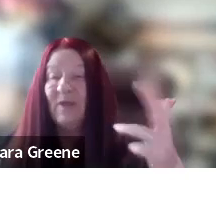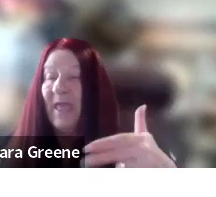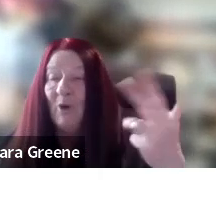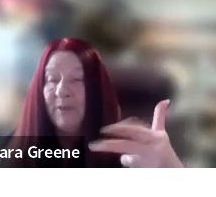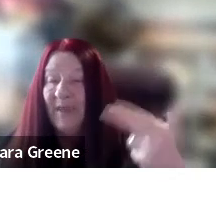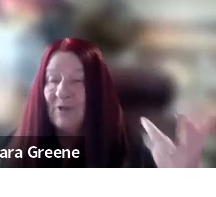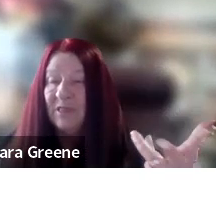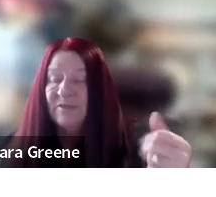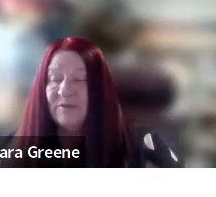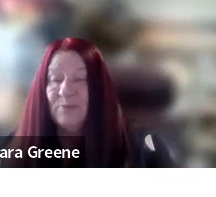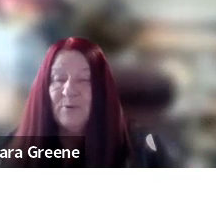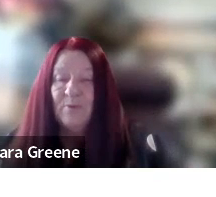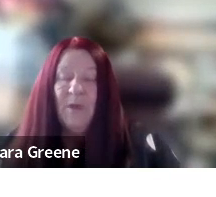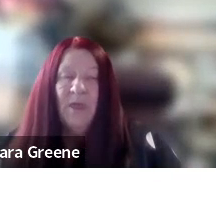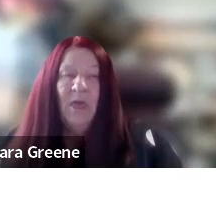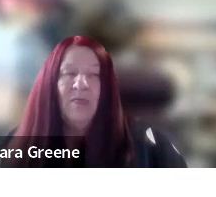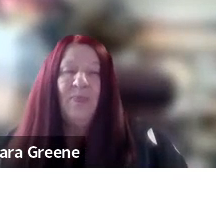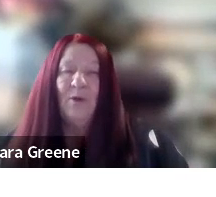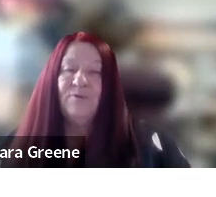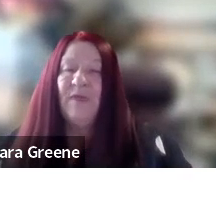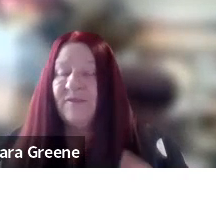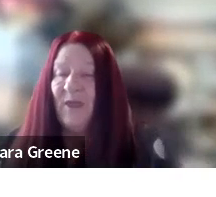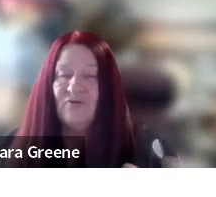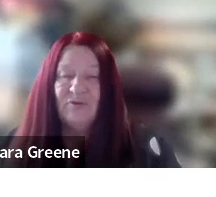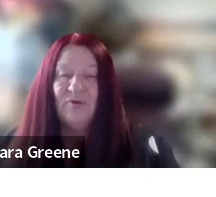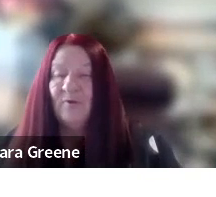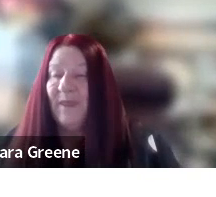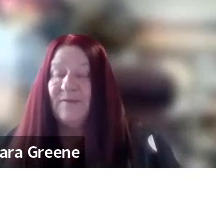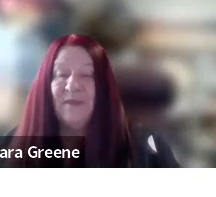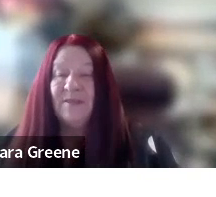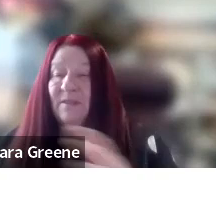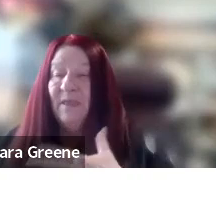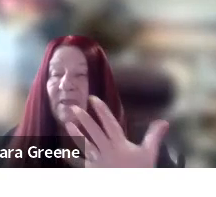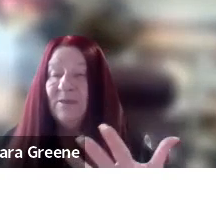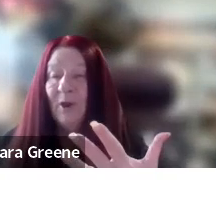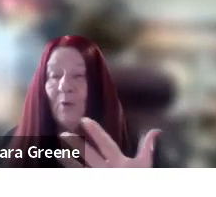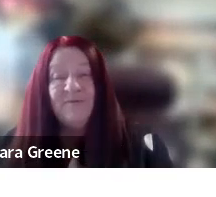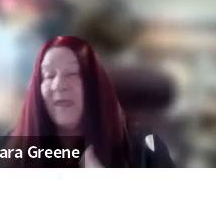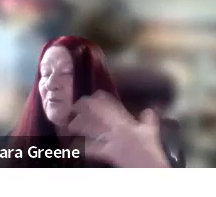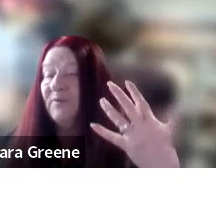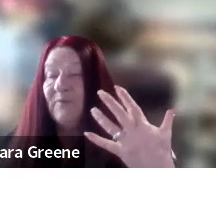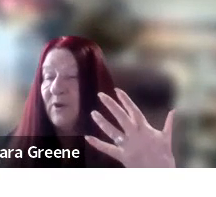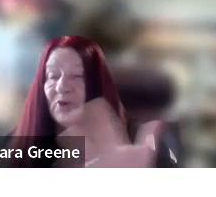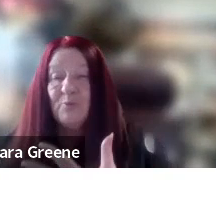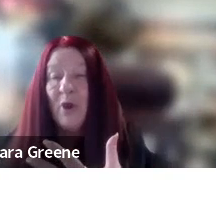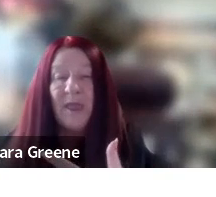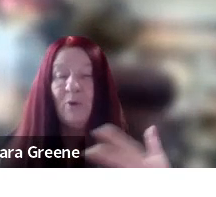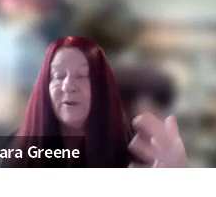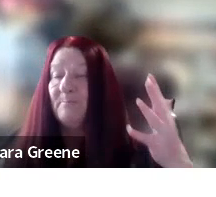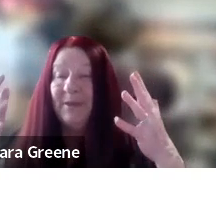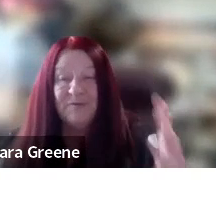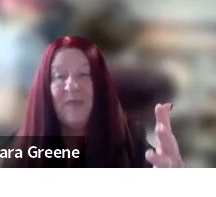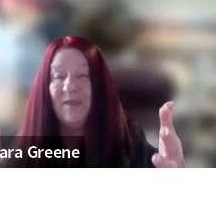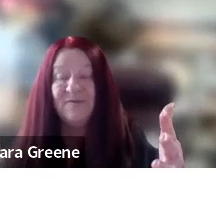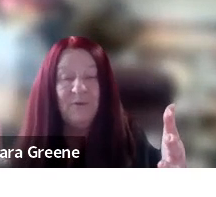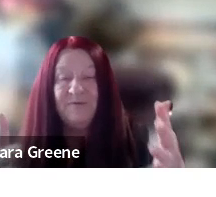we have collected through those satisfaction surveys. And, we say with very much pride, one